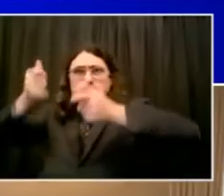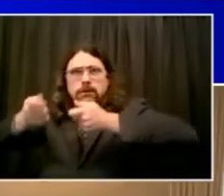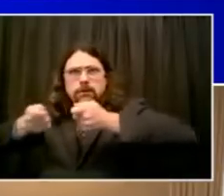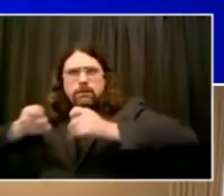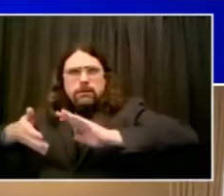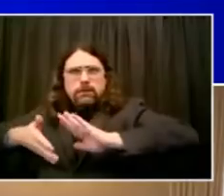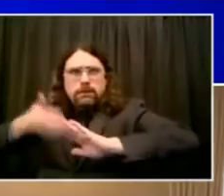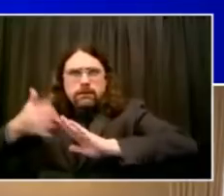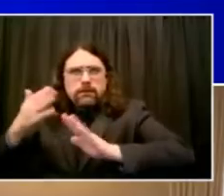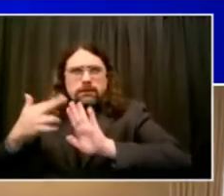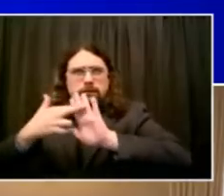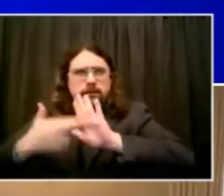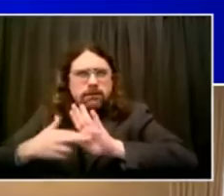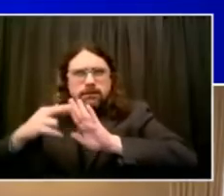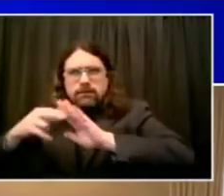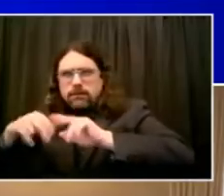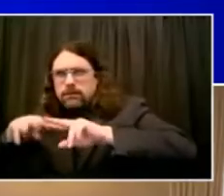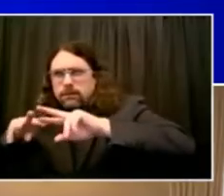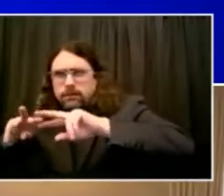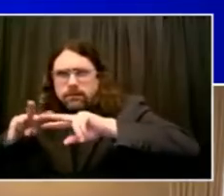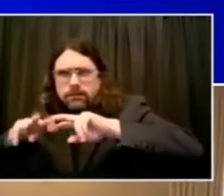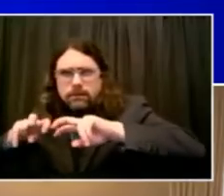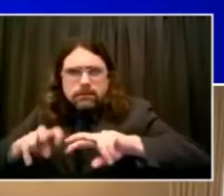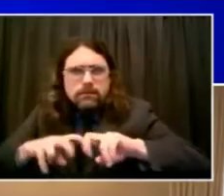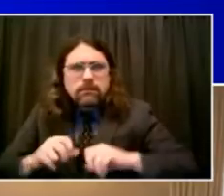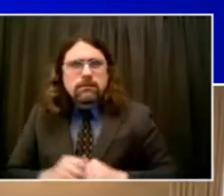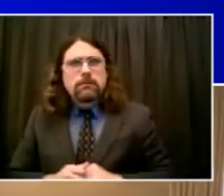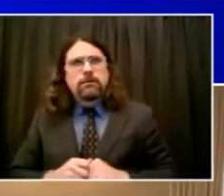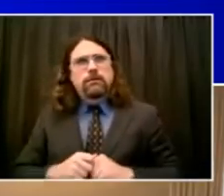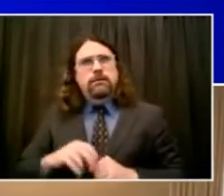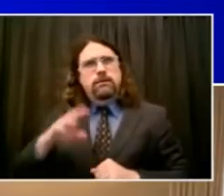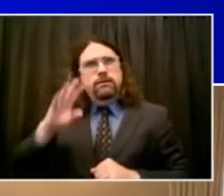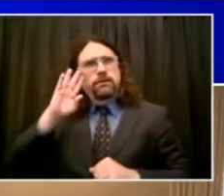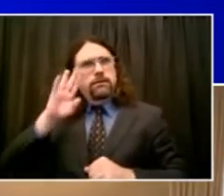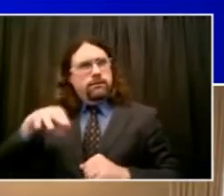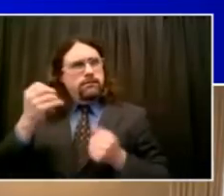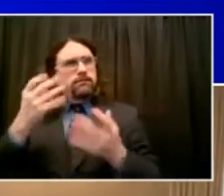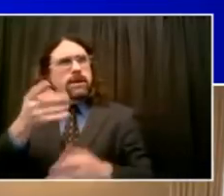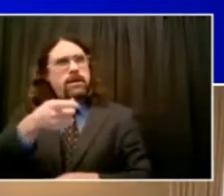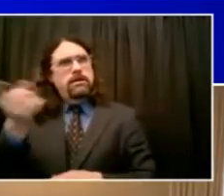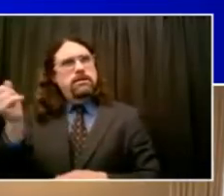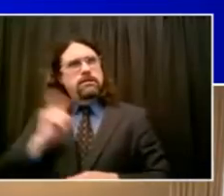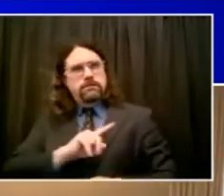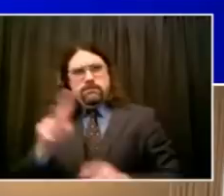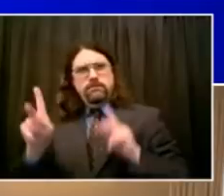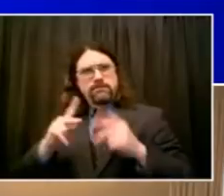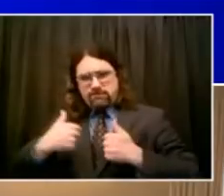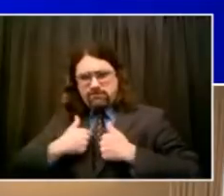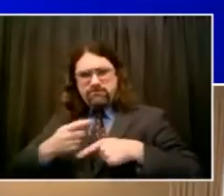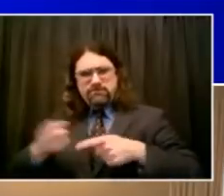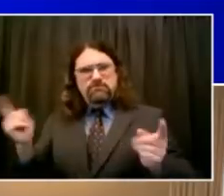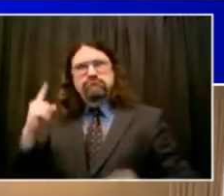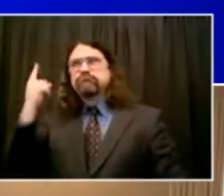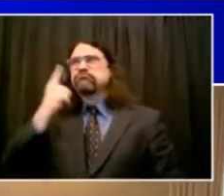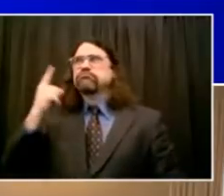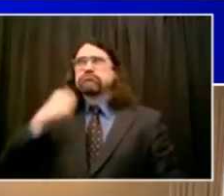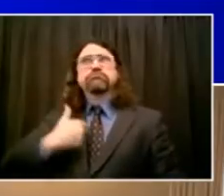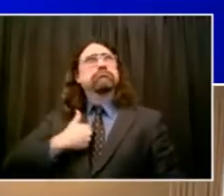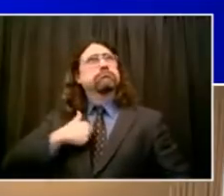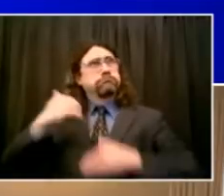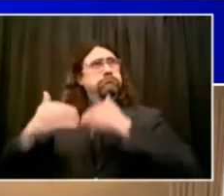But I think about what it's been like in these last few months in the nursing homes of our city, what it has felt for